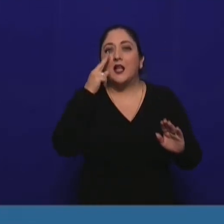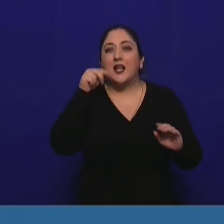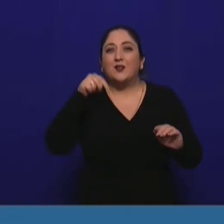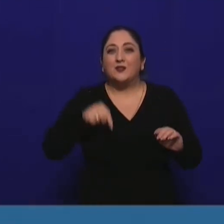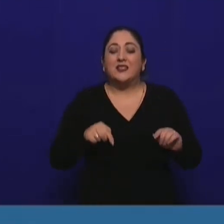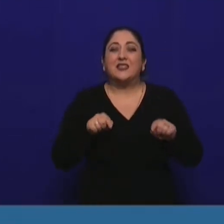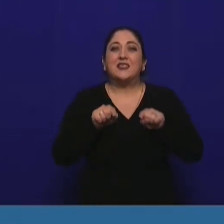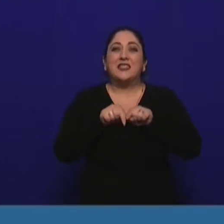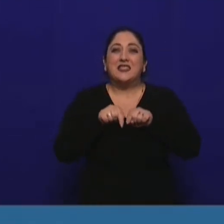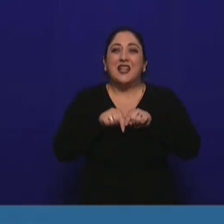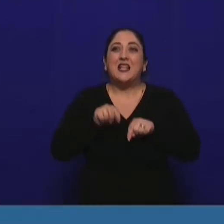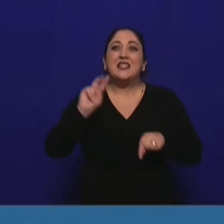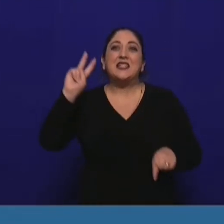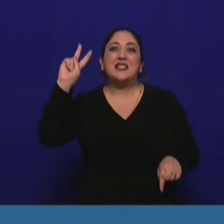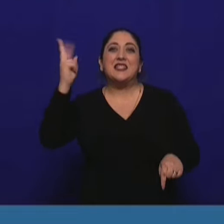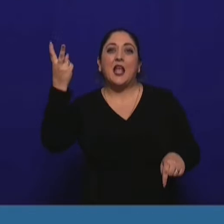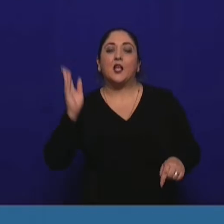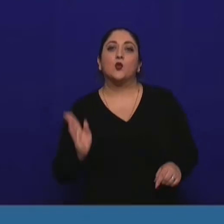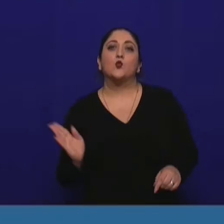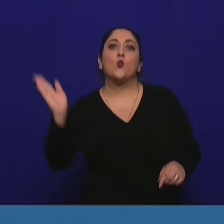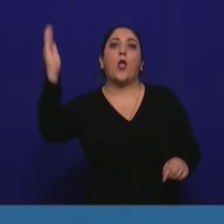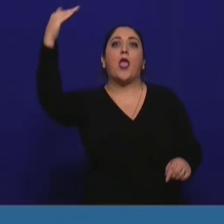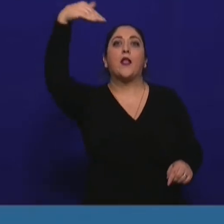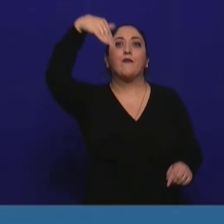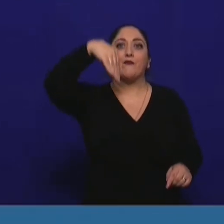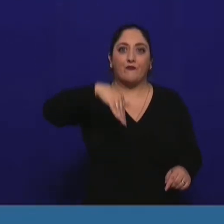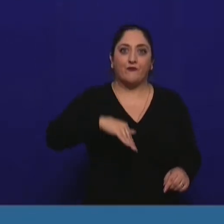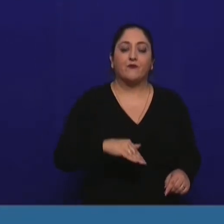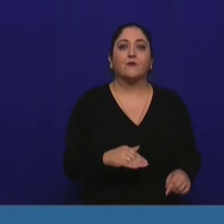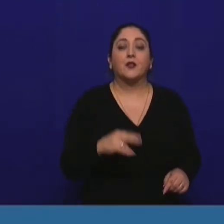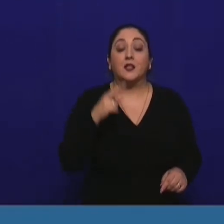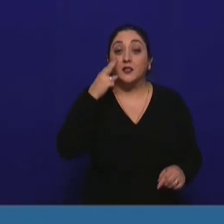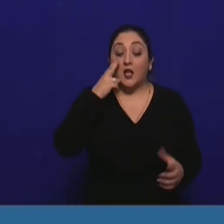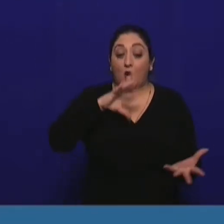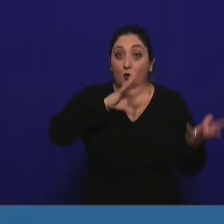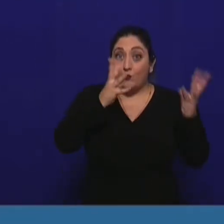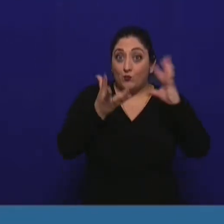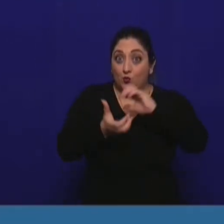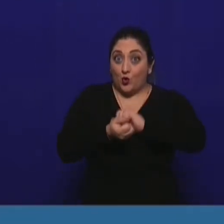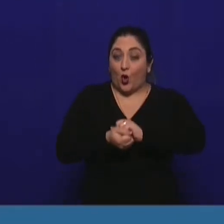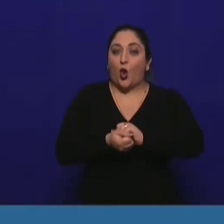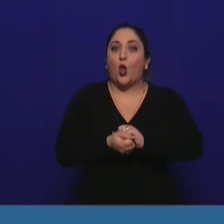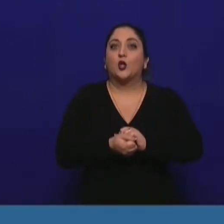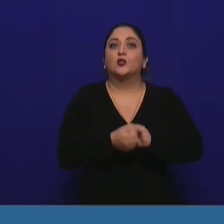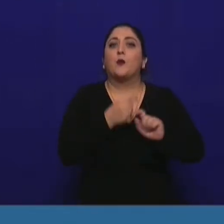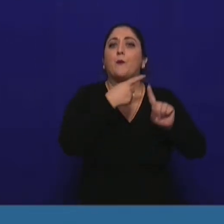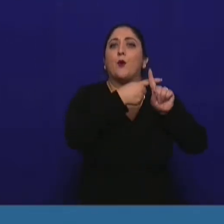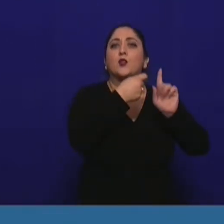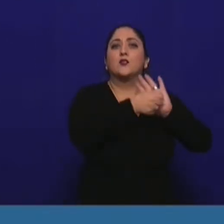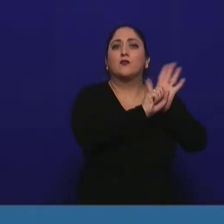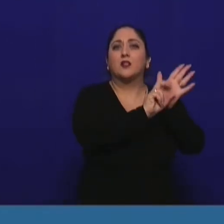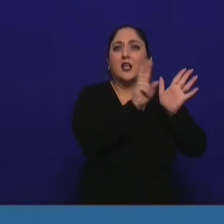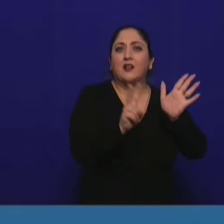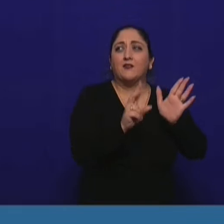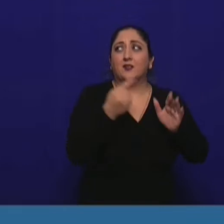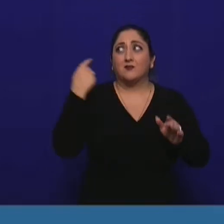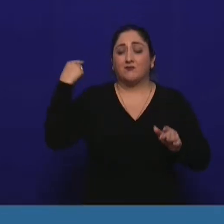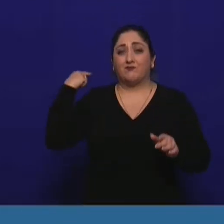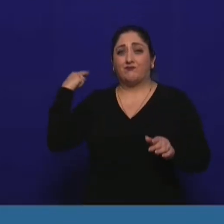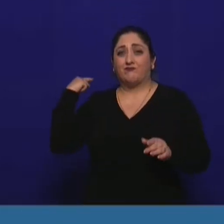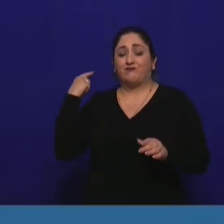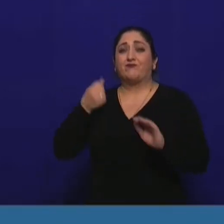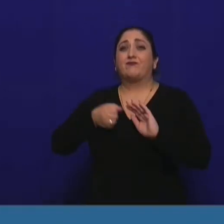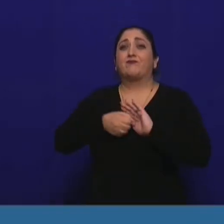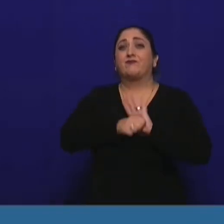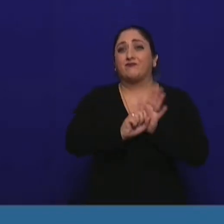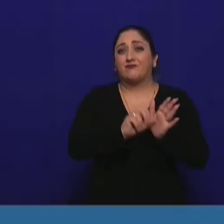is-second wave fejn bħalissa qegħdin naraw li total ta' każijiet li kellna wara il-festi tal-Miliet u New Year